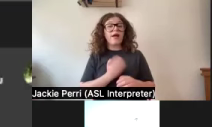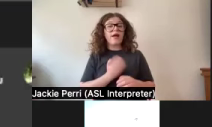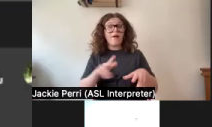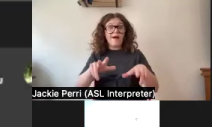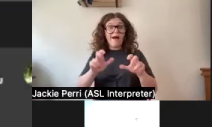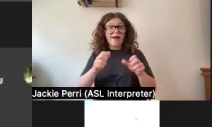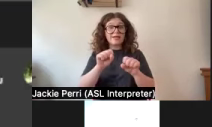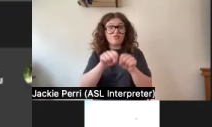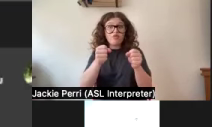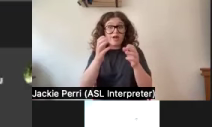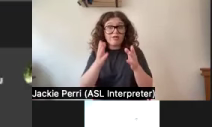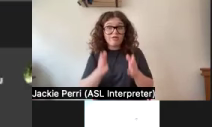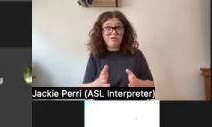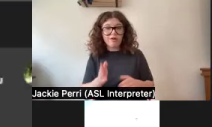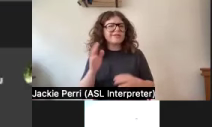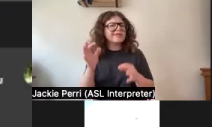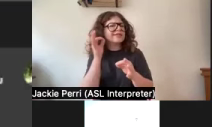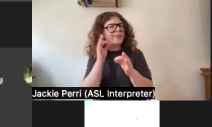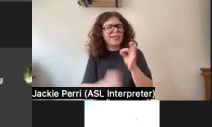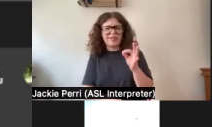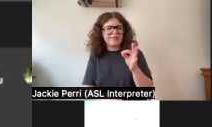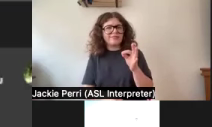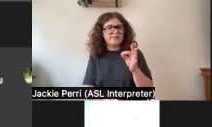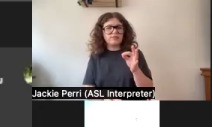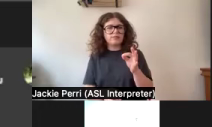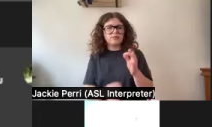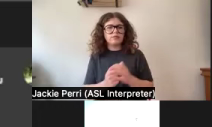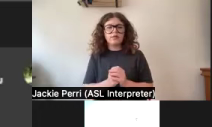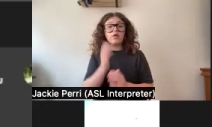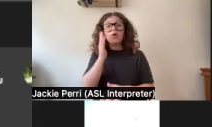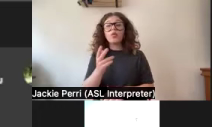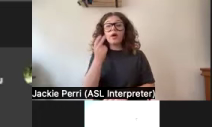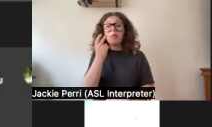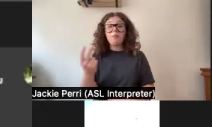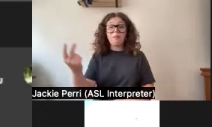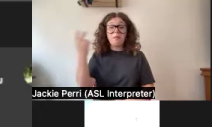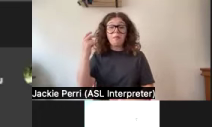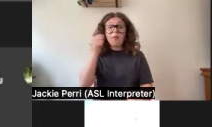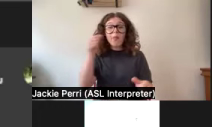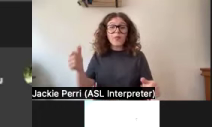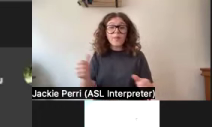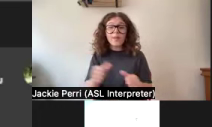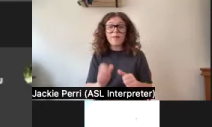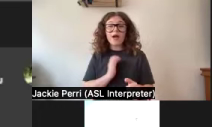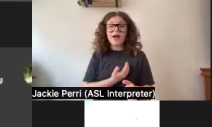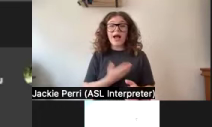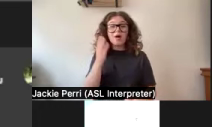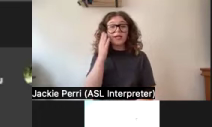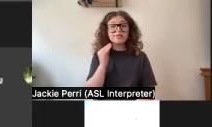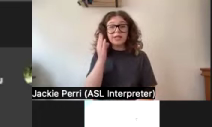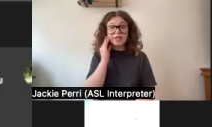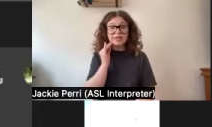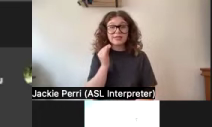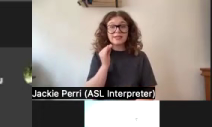sencillo. it's something really Vamos a simple. recordar We're going to be nuestra remembering experiencia, our tu experiences, experiencia,